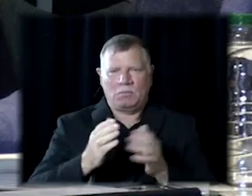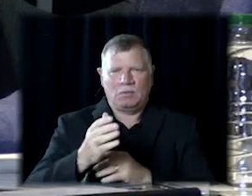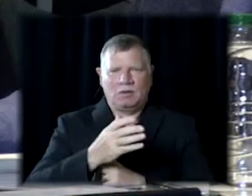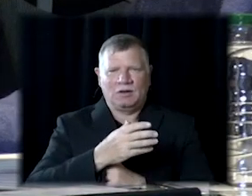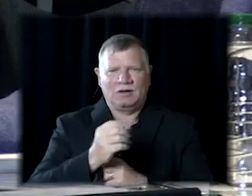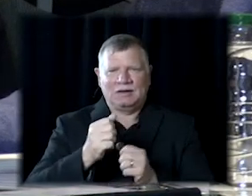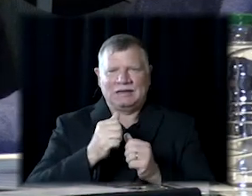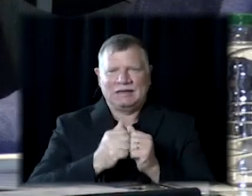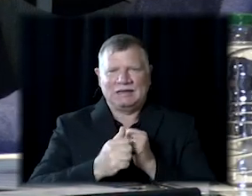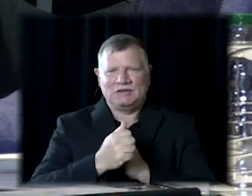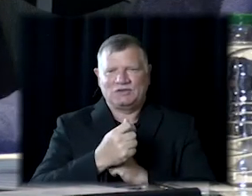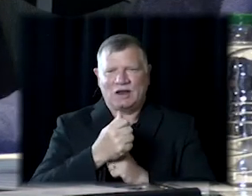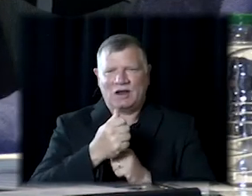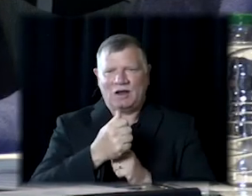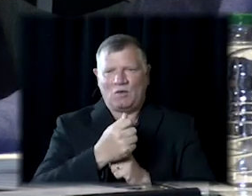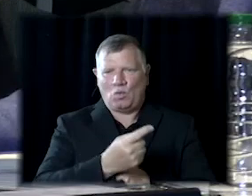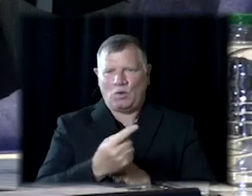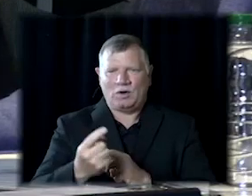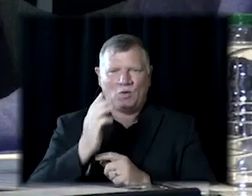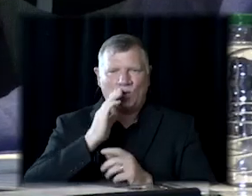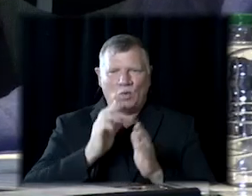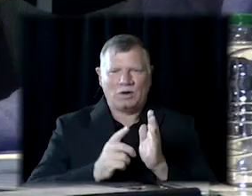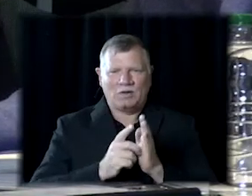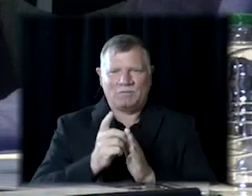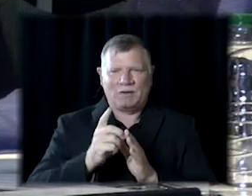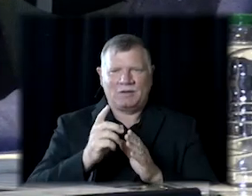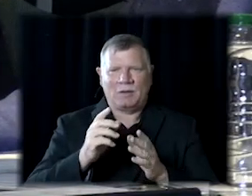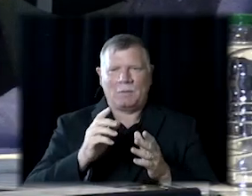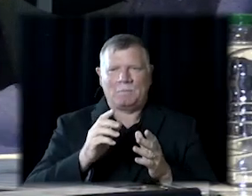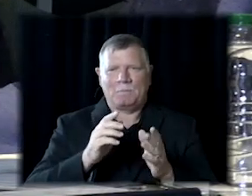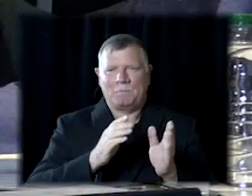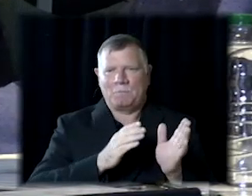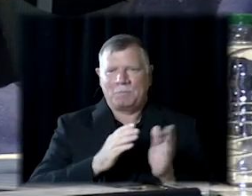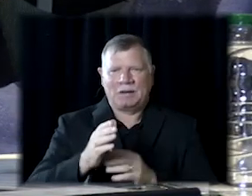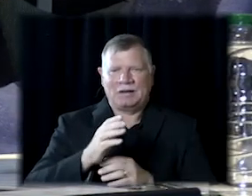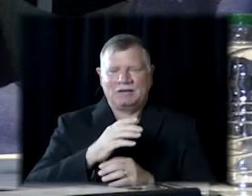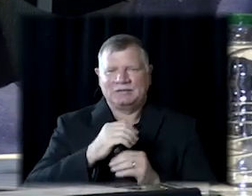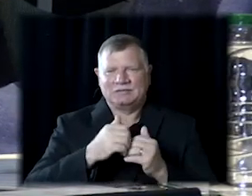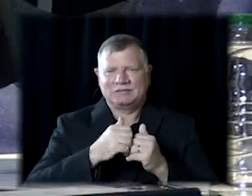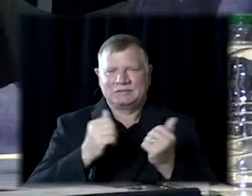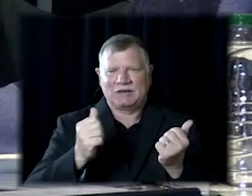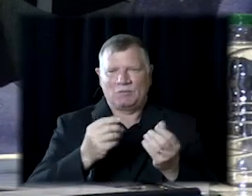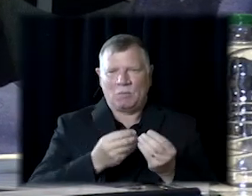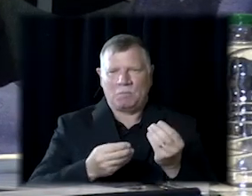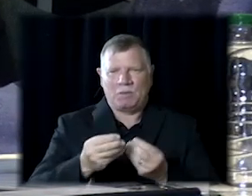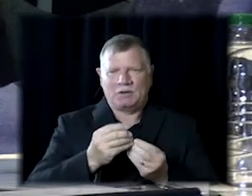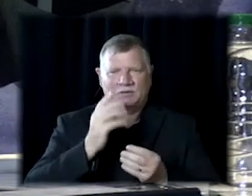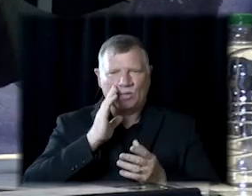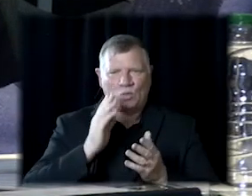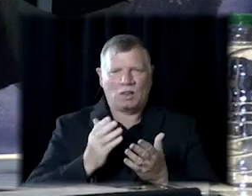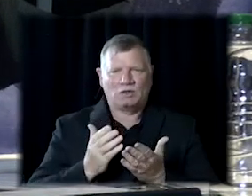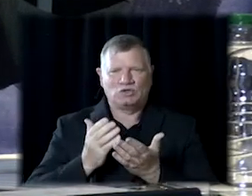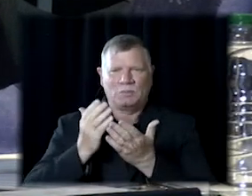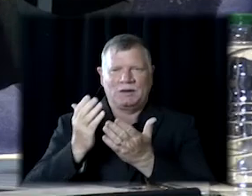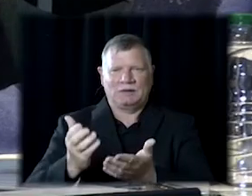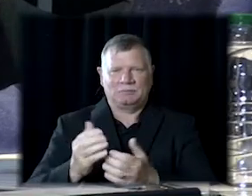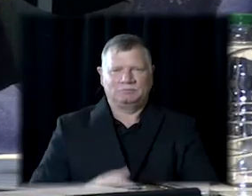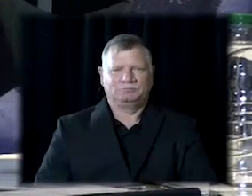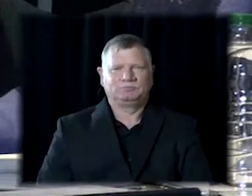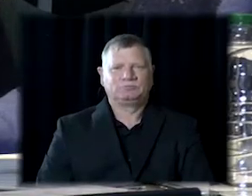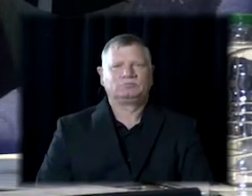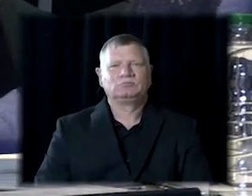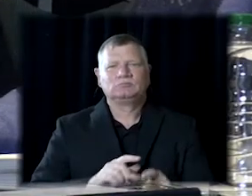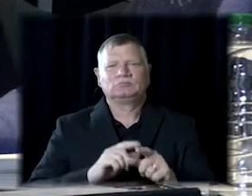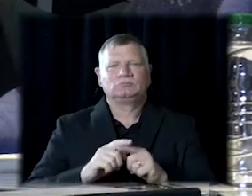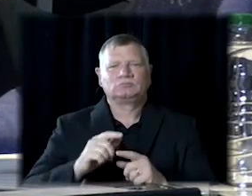to each of which the governor shall develop such fiscal plan and a separate instrumentality budget shall be submitted. And